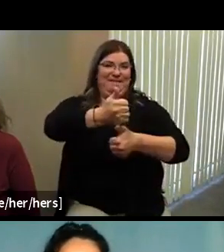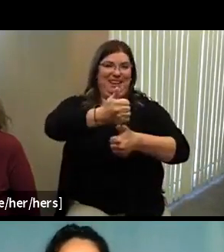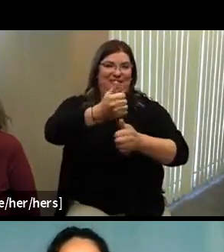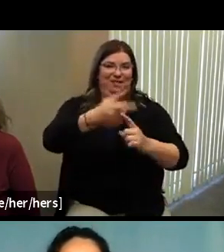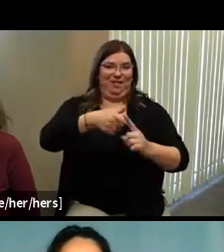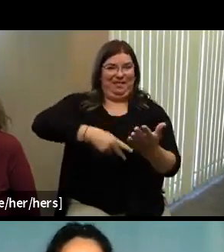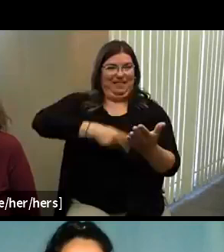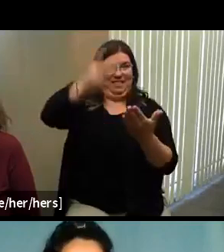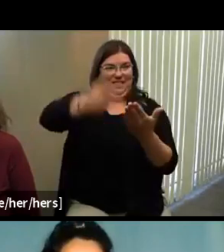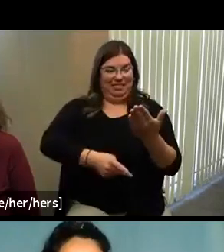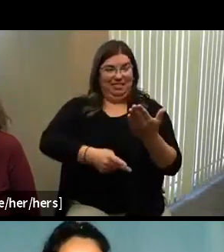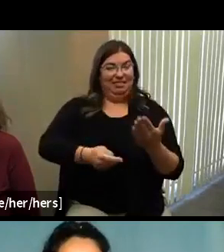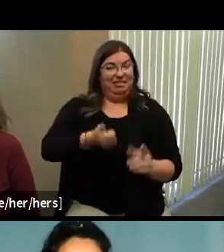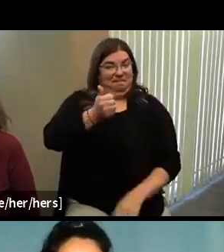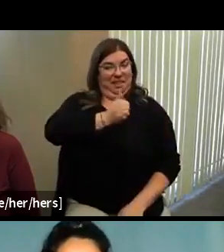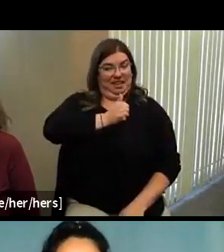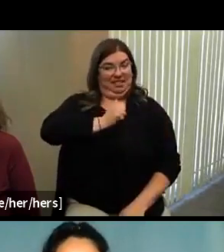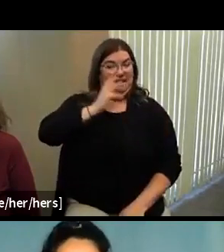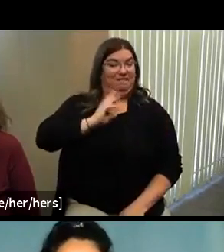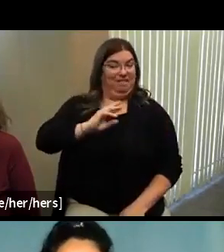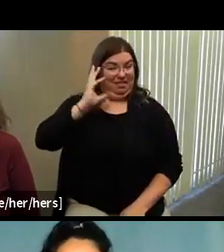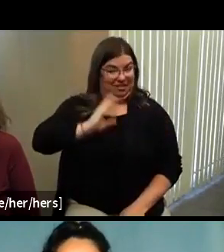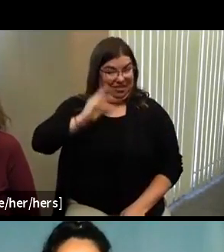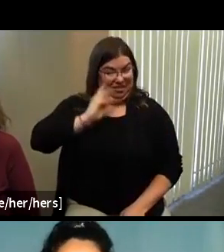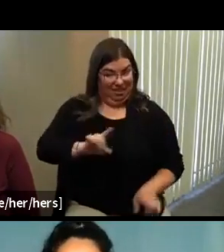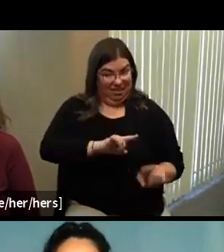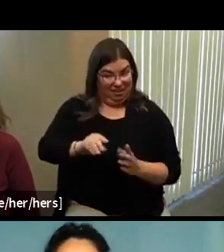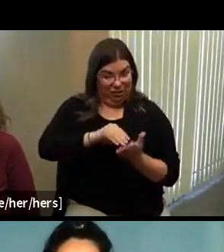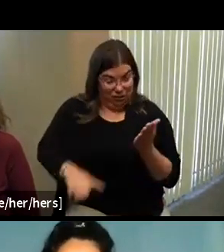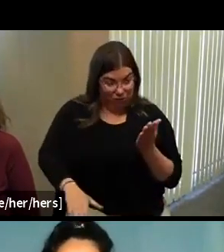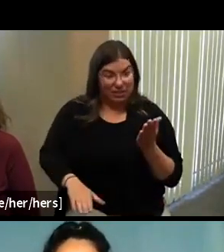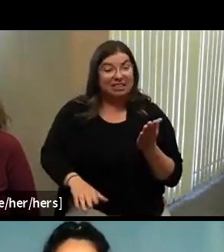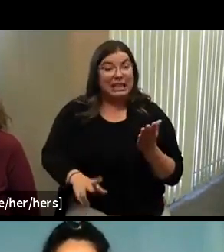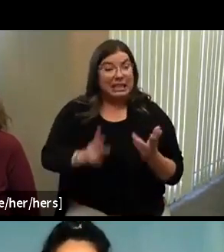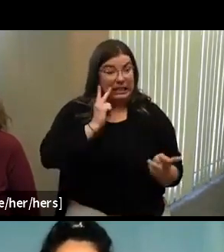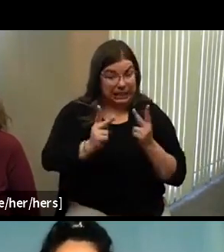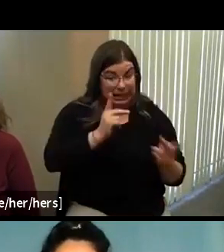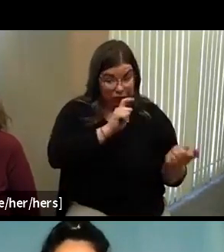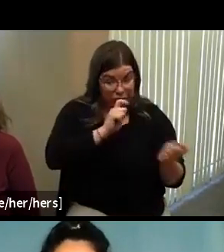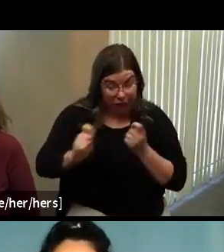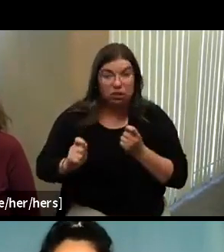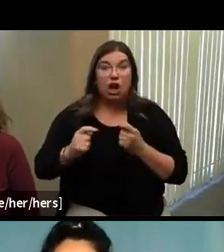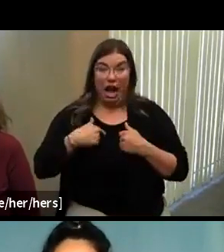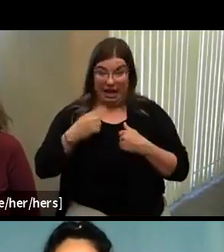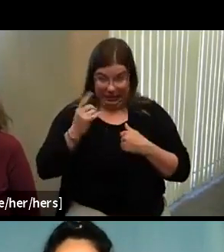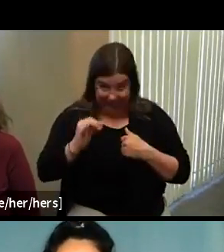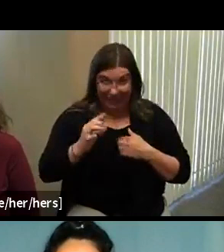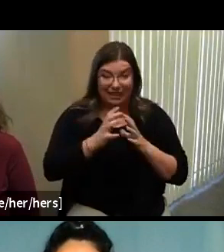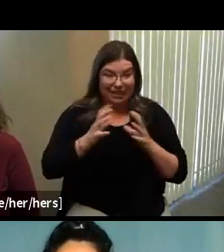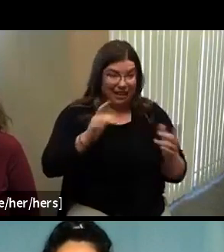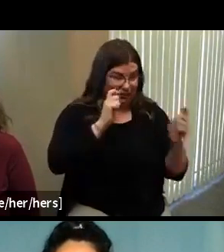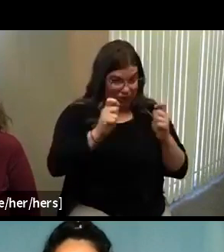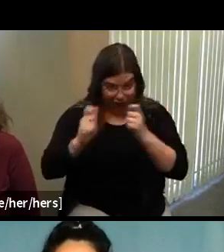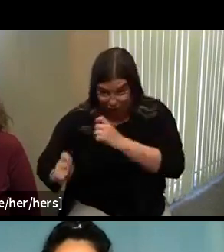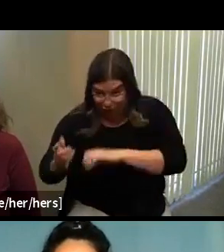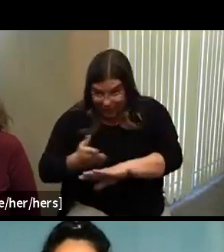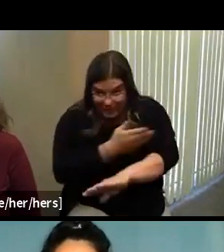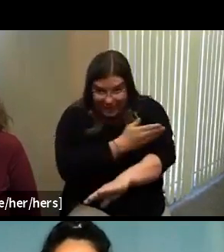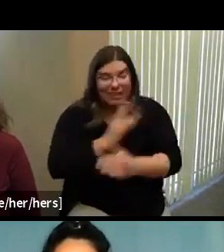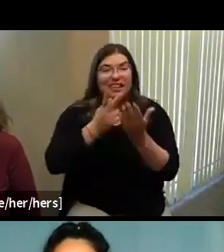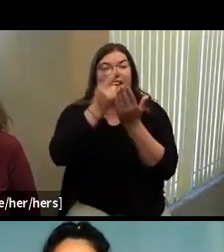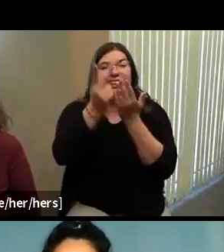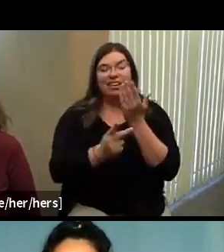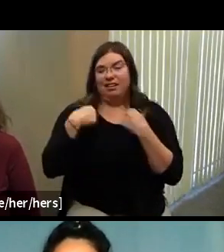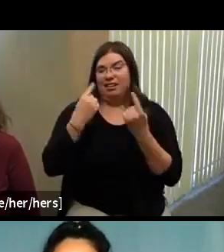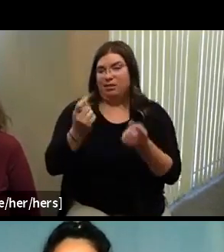been through the program as a student. I've seen a lot of changes. I've made a lot of changes with this program, and I've been here